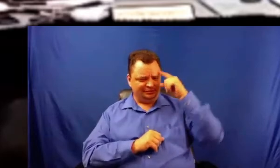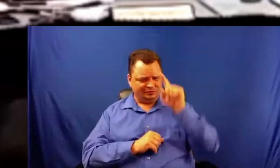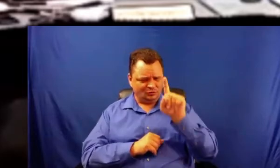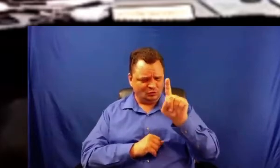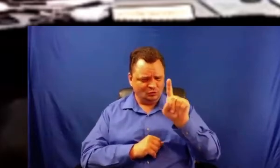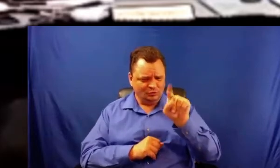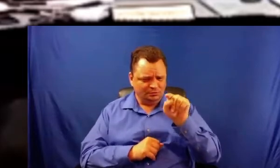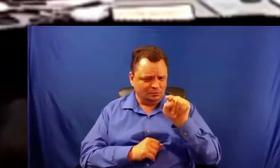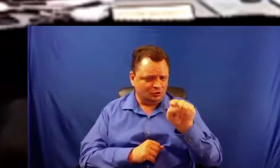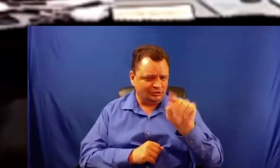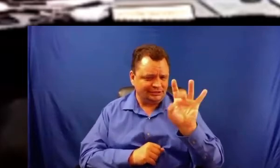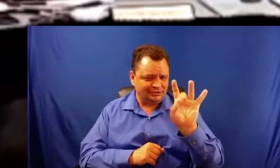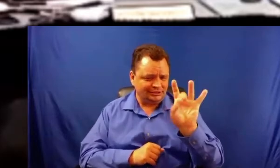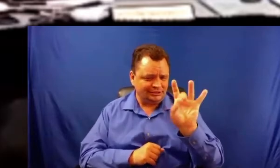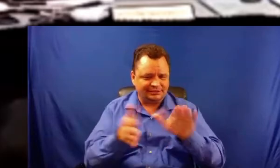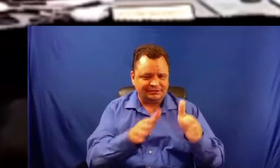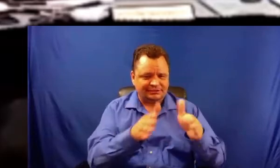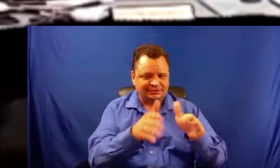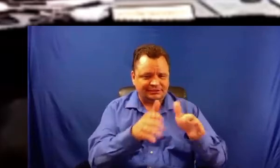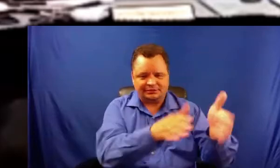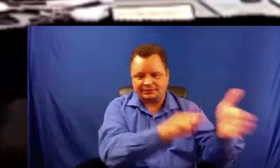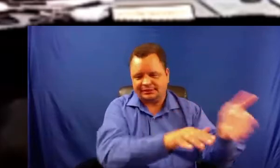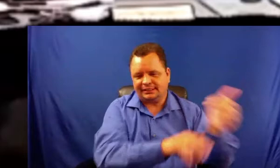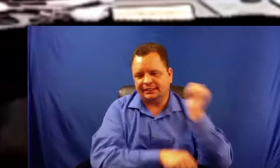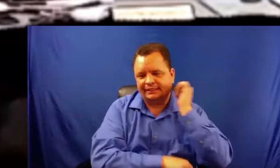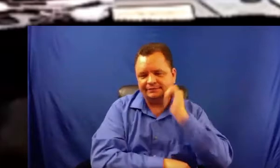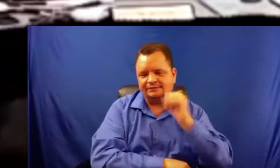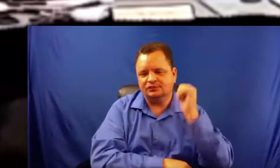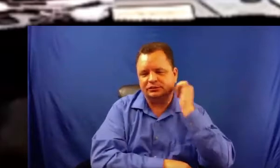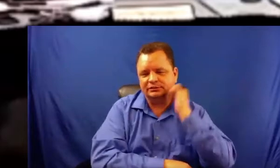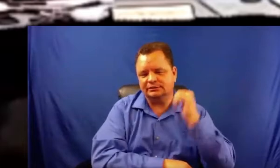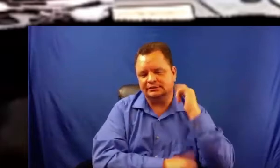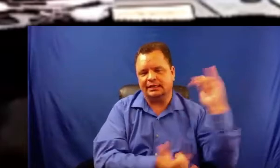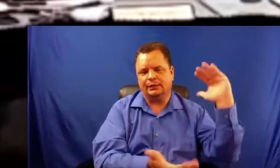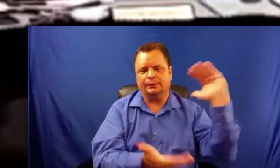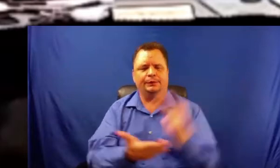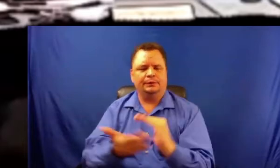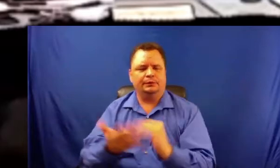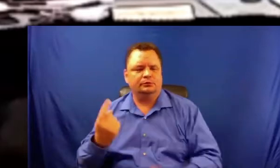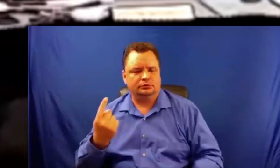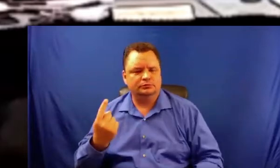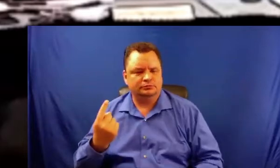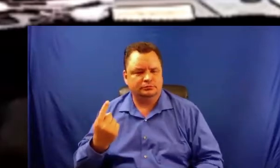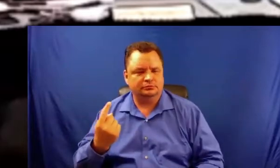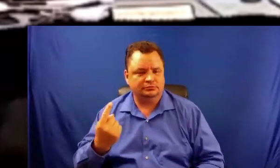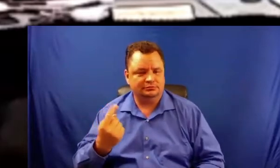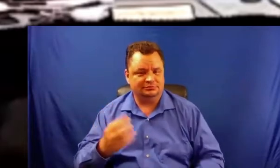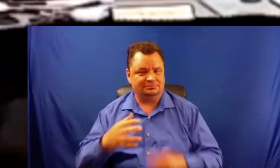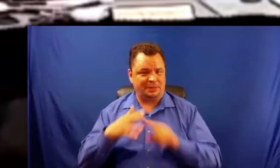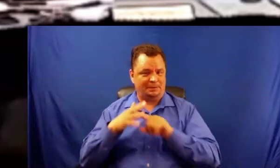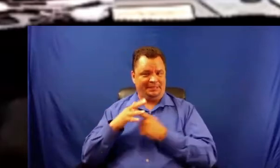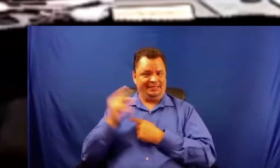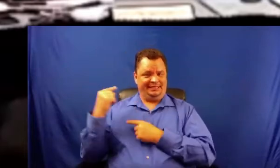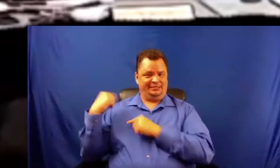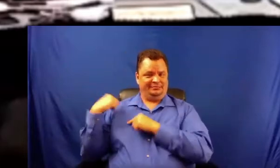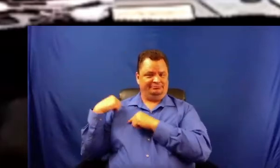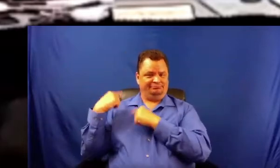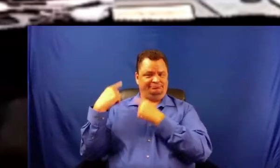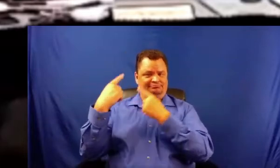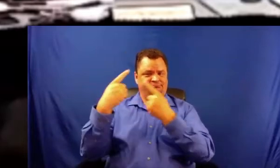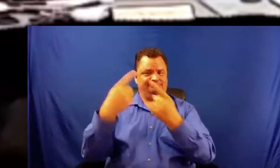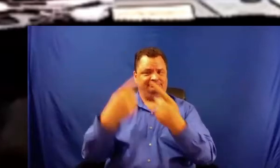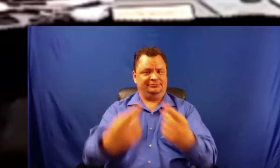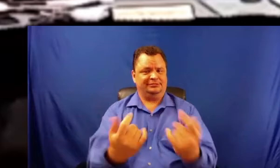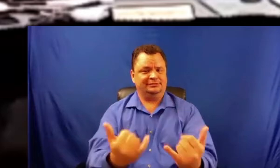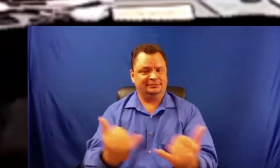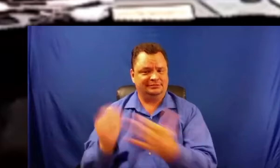per day from the inception of this virus, just in general. Is